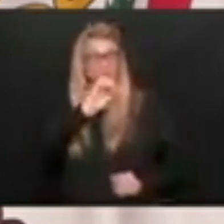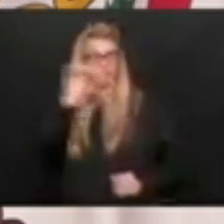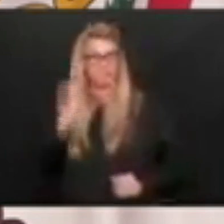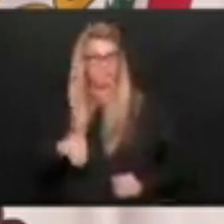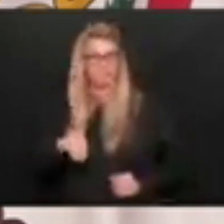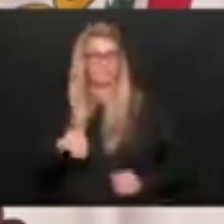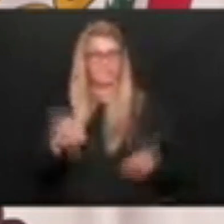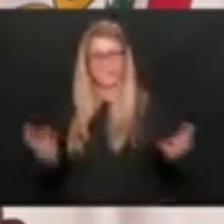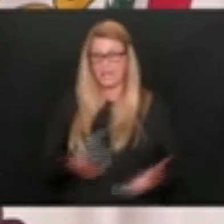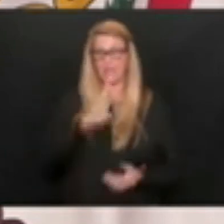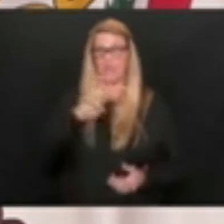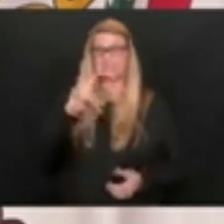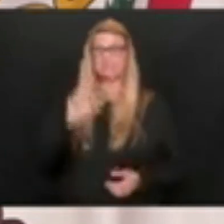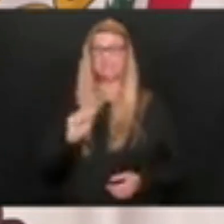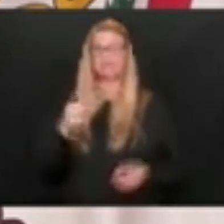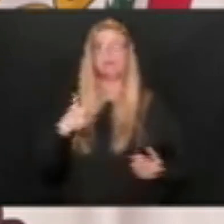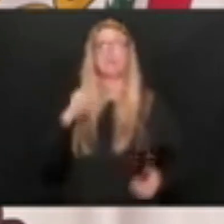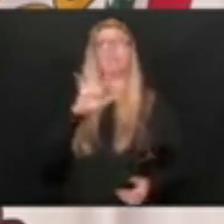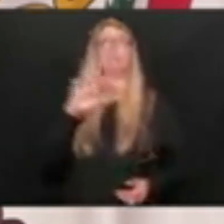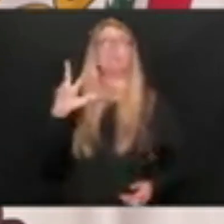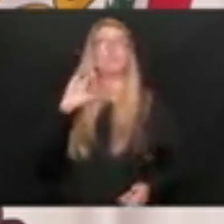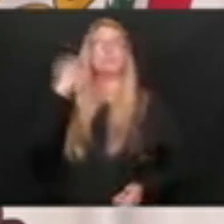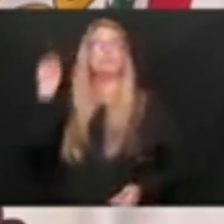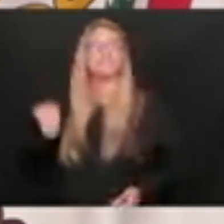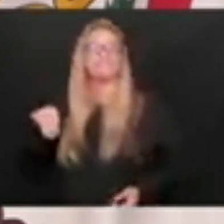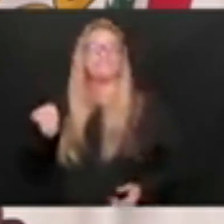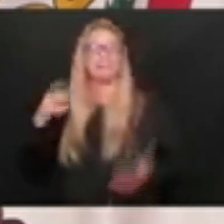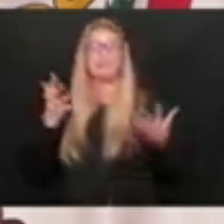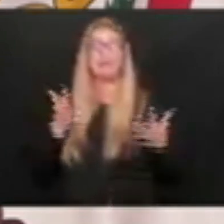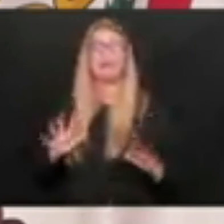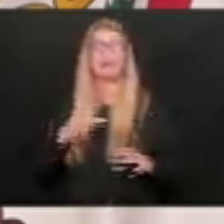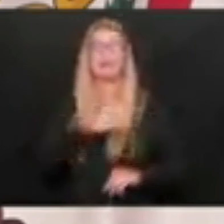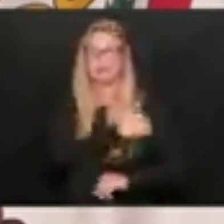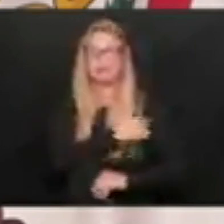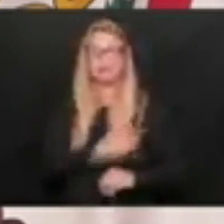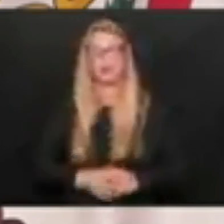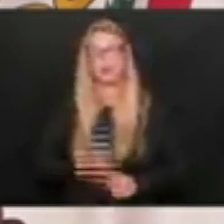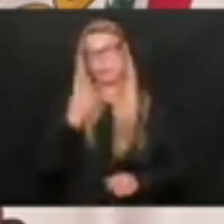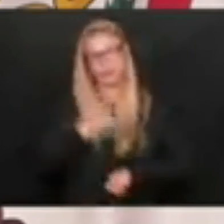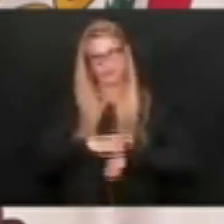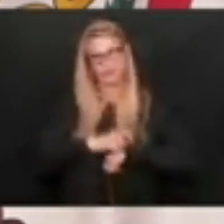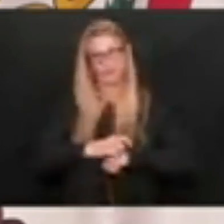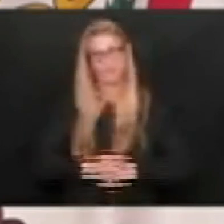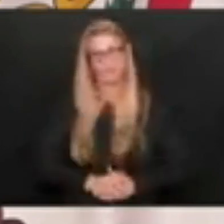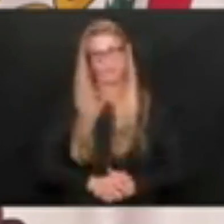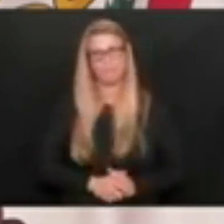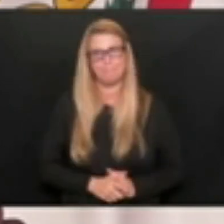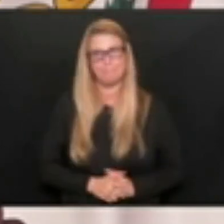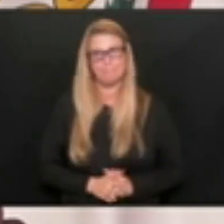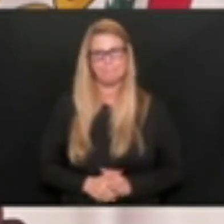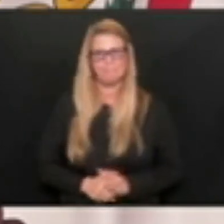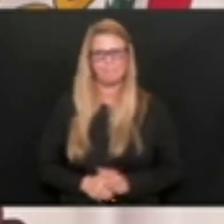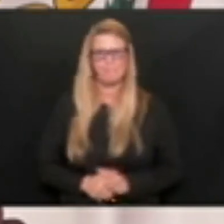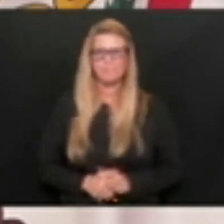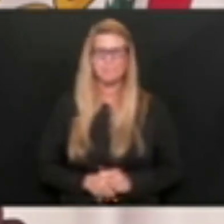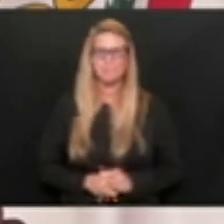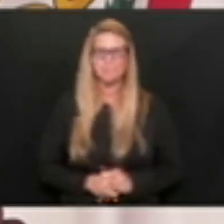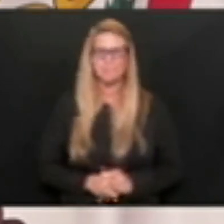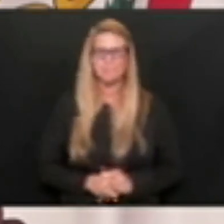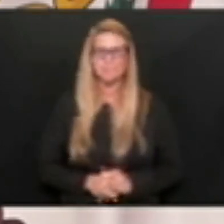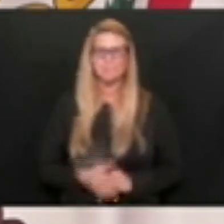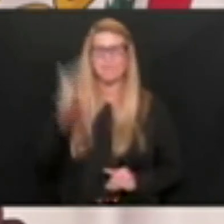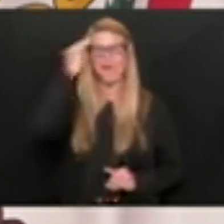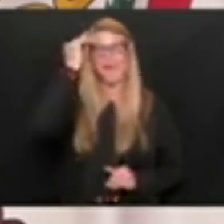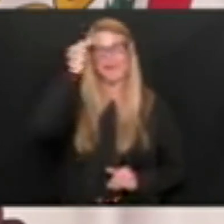in West Virginia, we're at 53% that have received one dose. Now, and I know India's